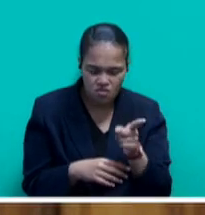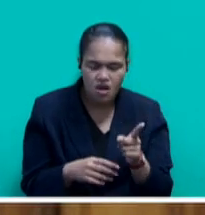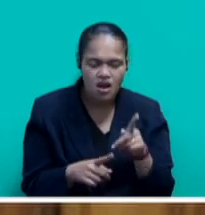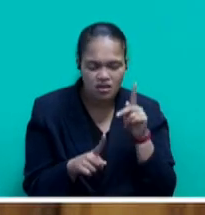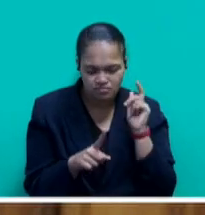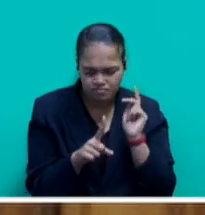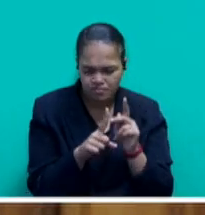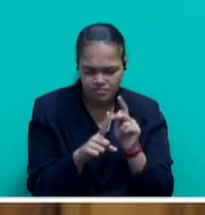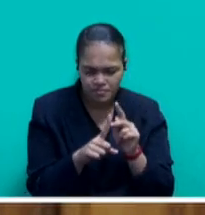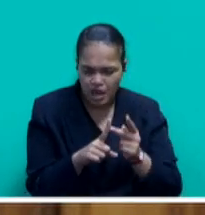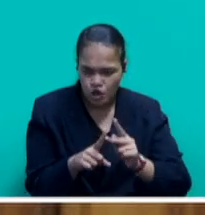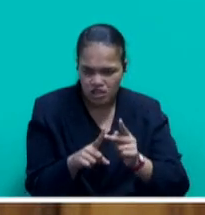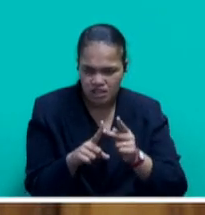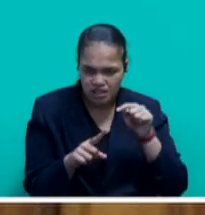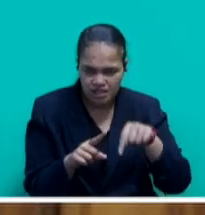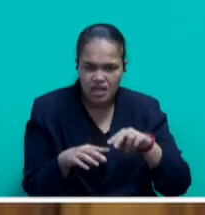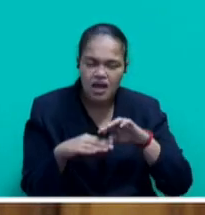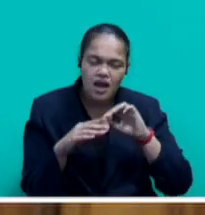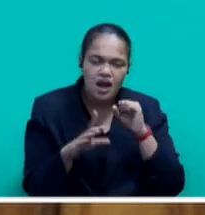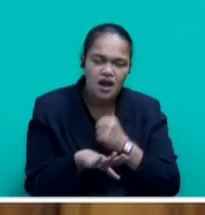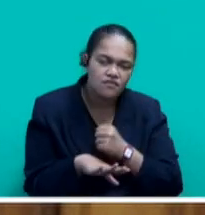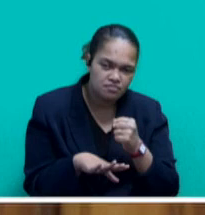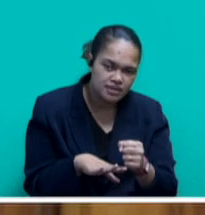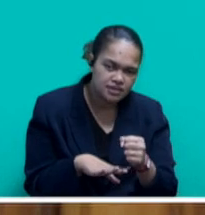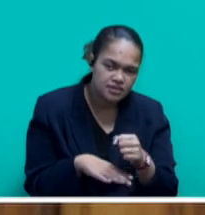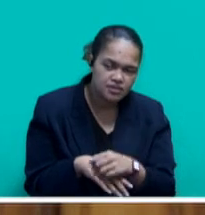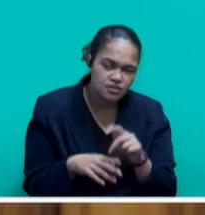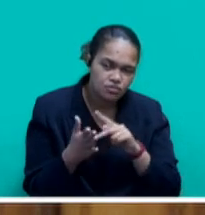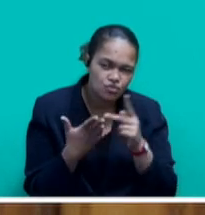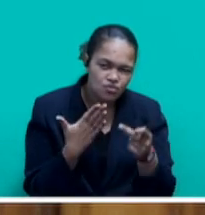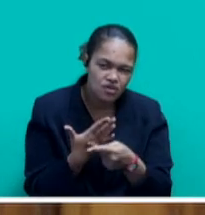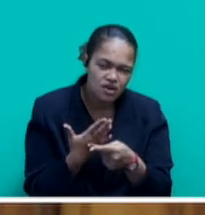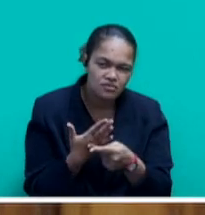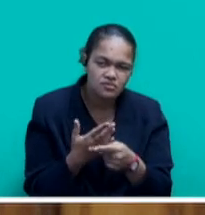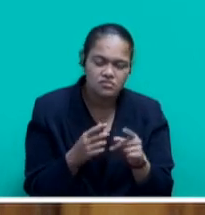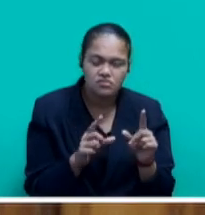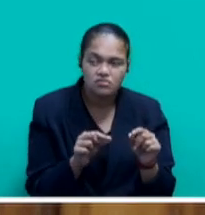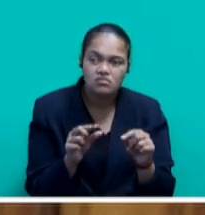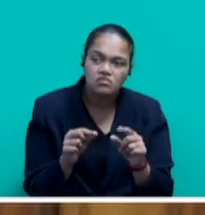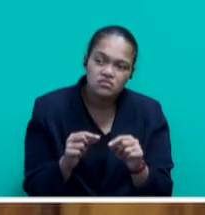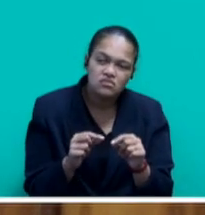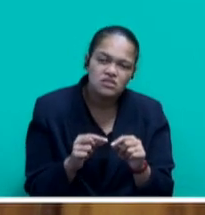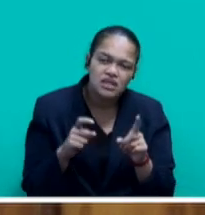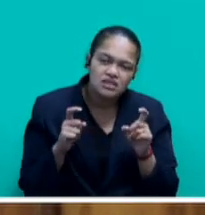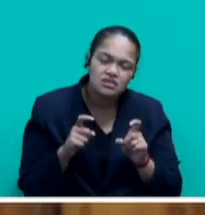government. The Department of Environment will implement programs relating to conservation and